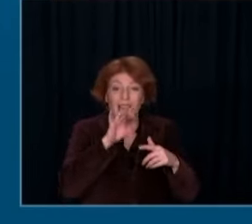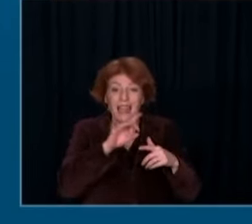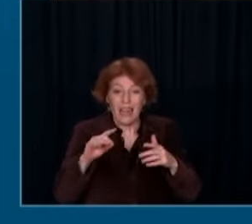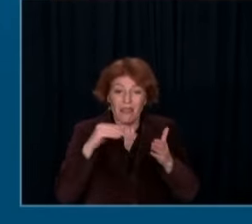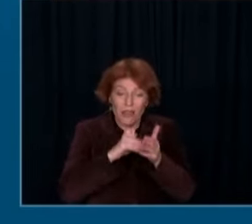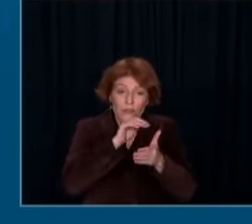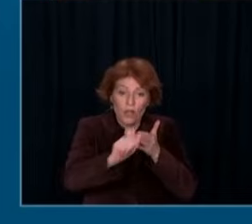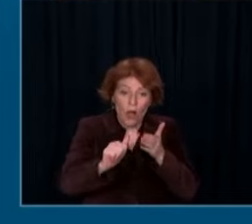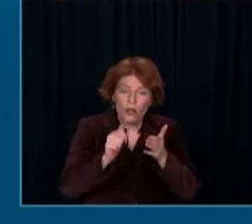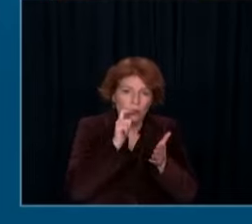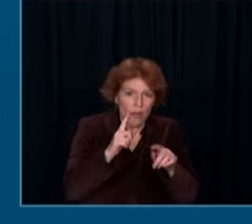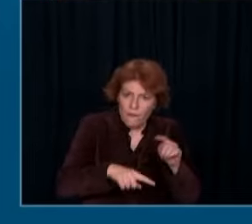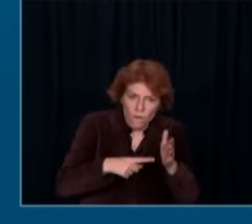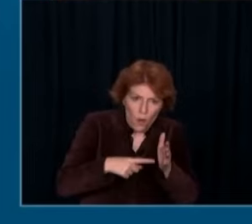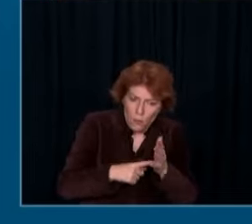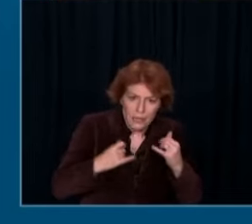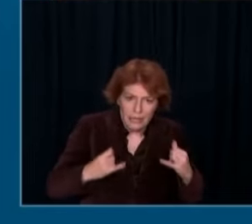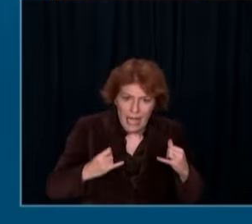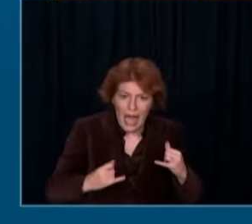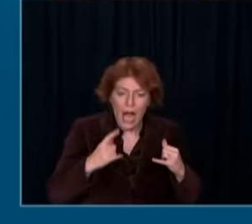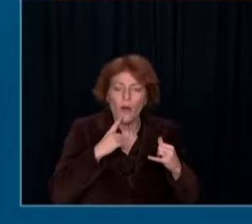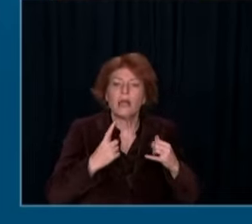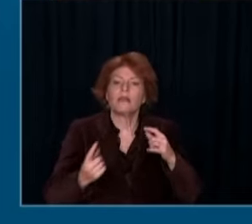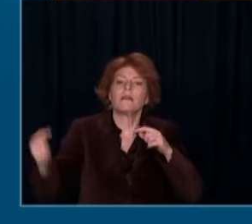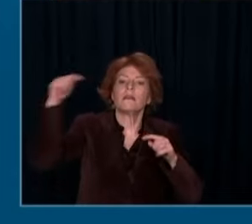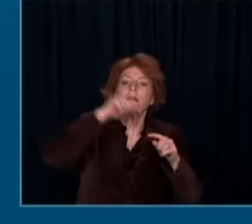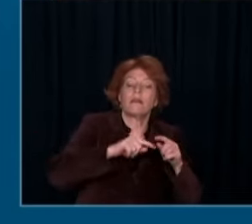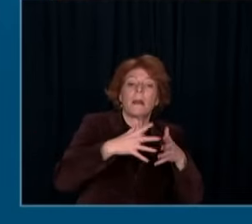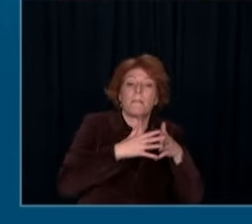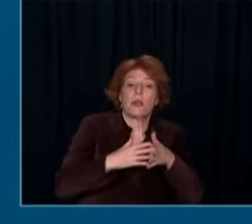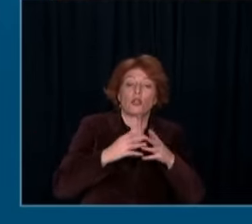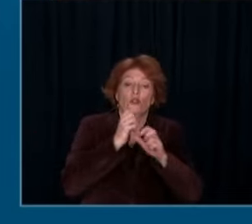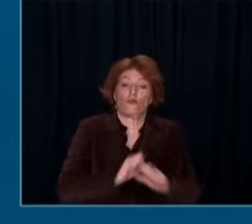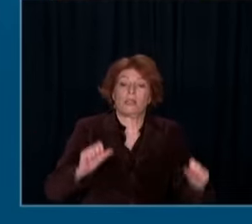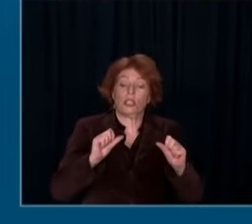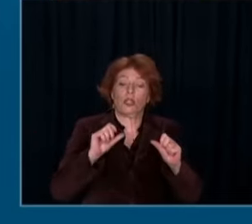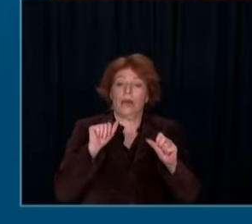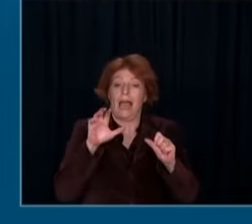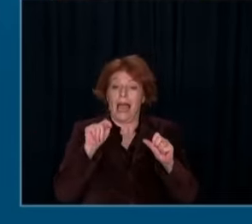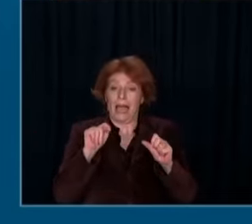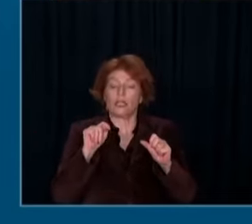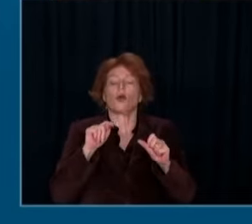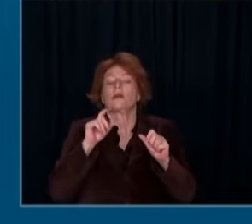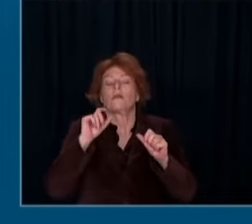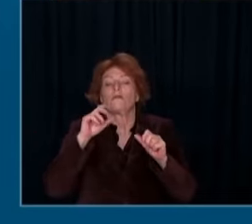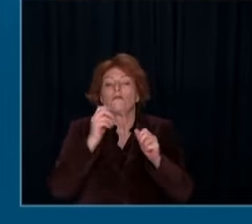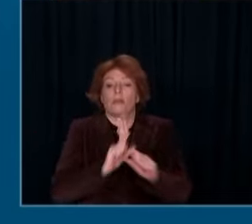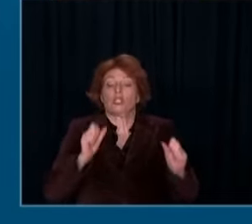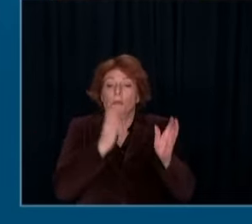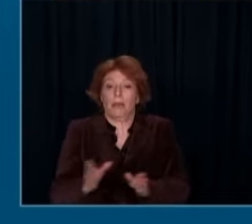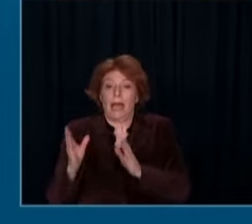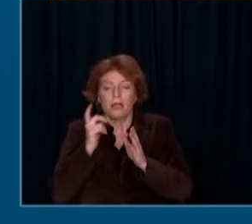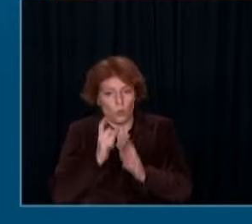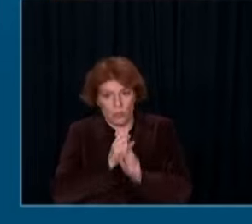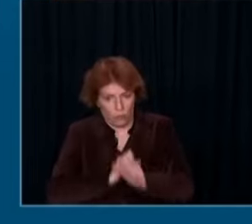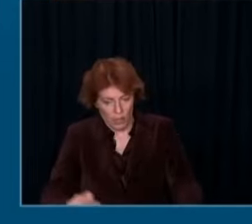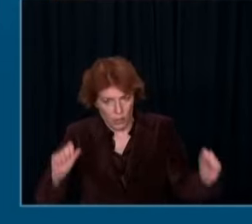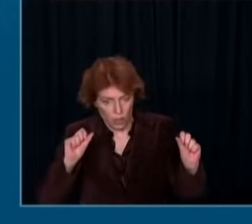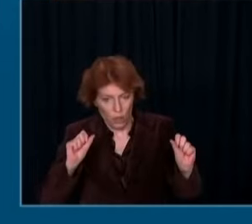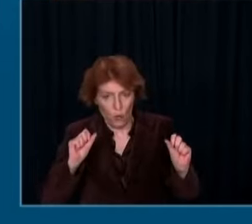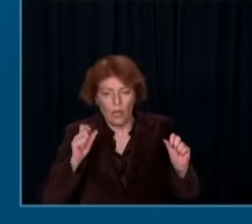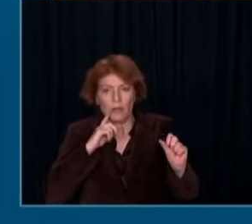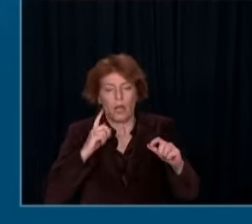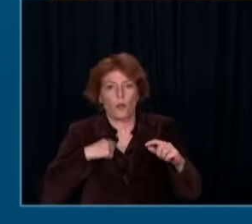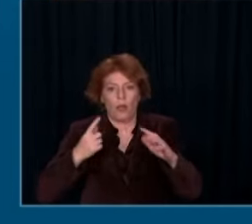$88,000. It's not affordable. And it goes right back to the American Rescue Act, the American Rescue Plan, which was anything but a rescue. It actually sent